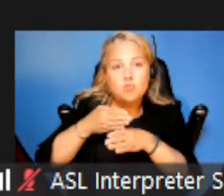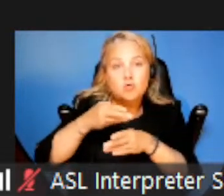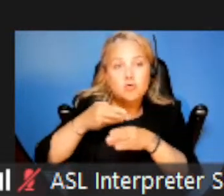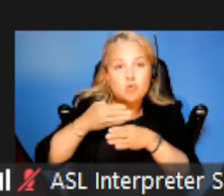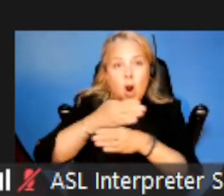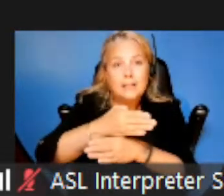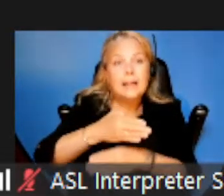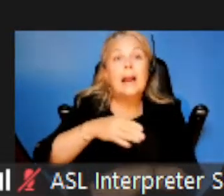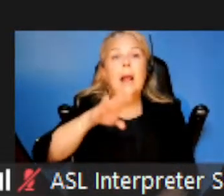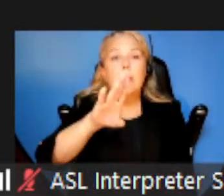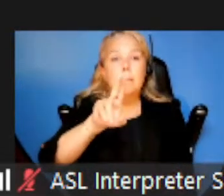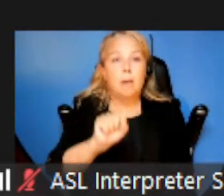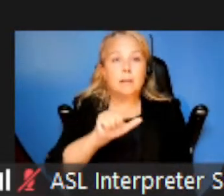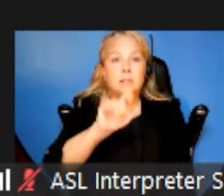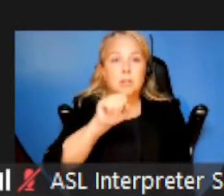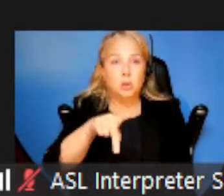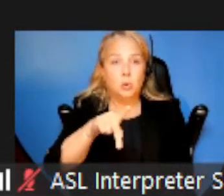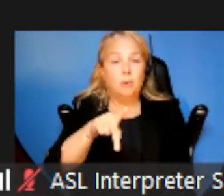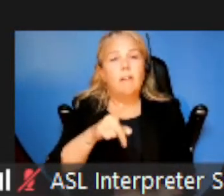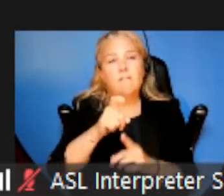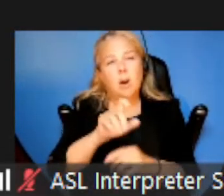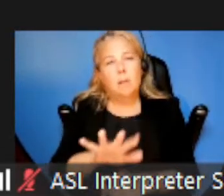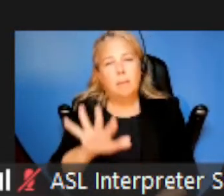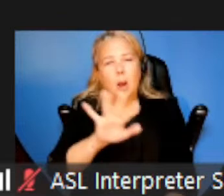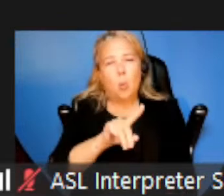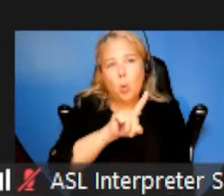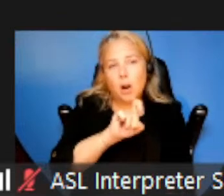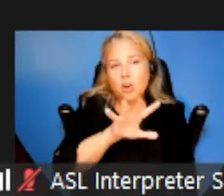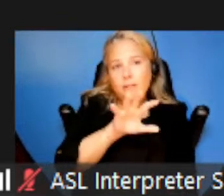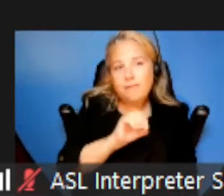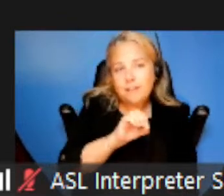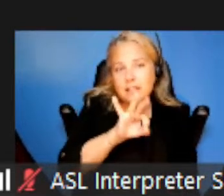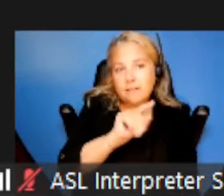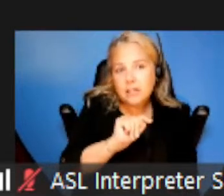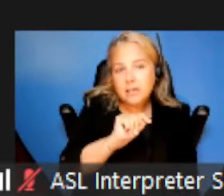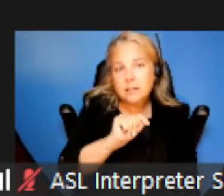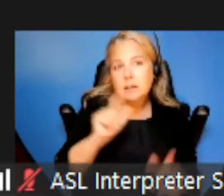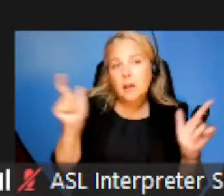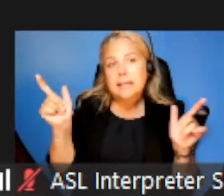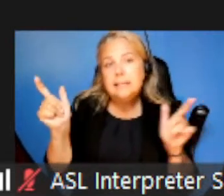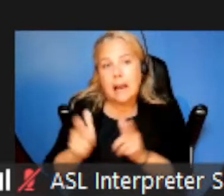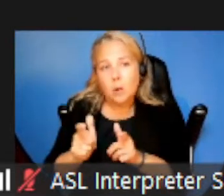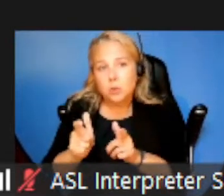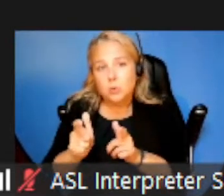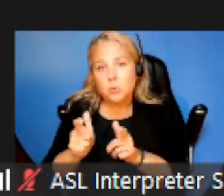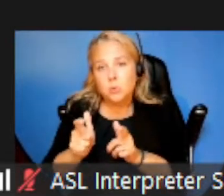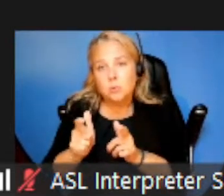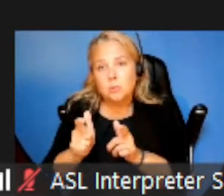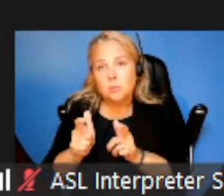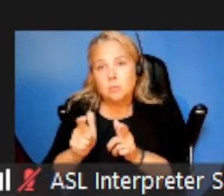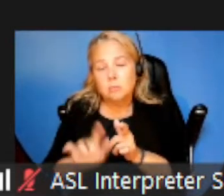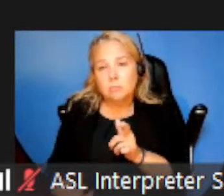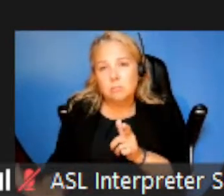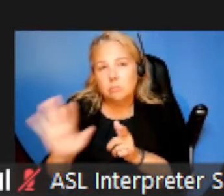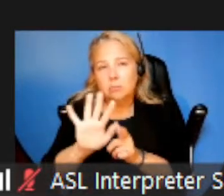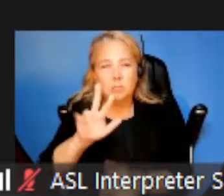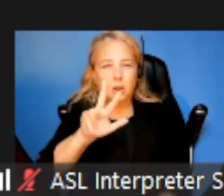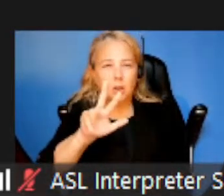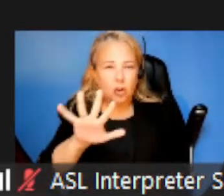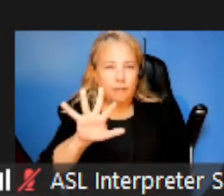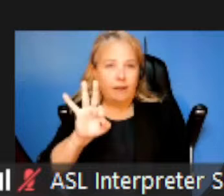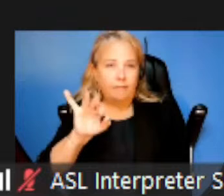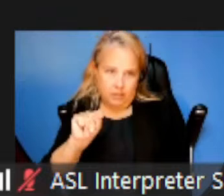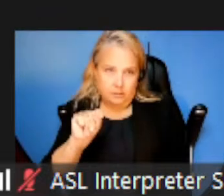loop entrance from about 150 feet down to around 35